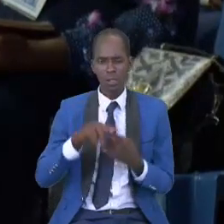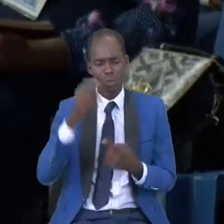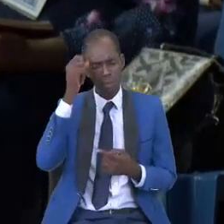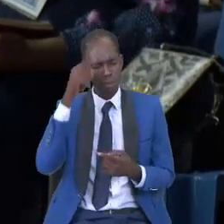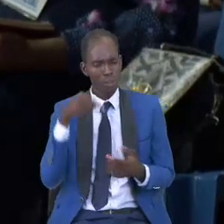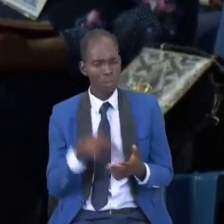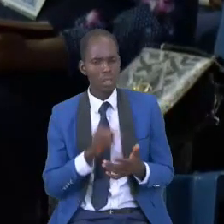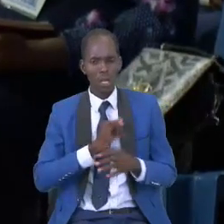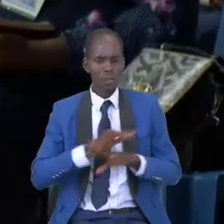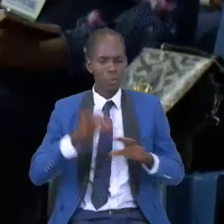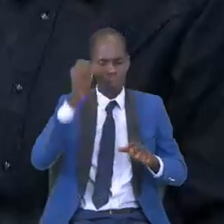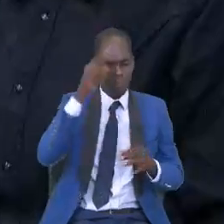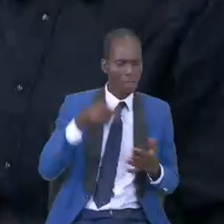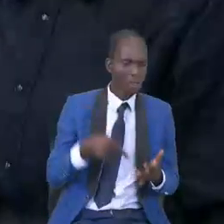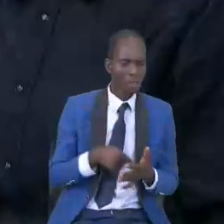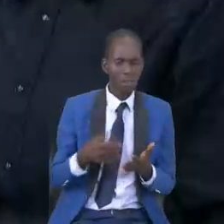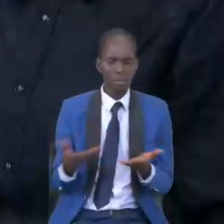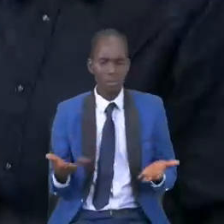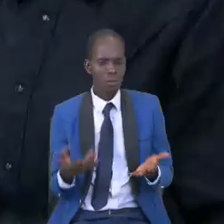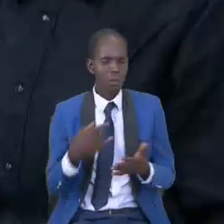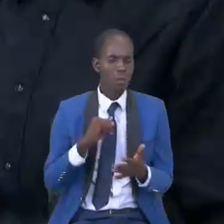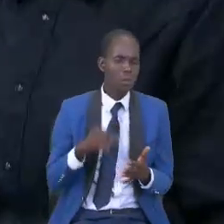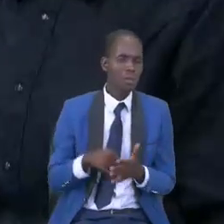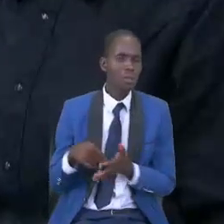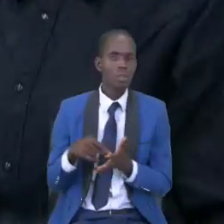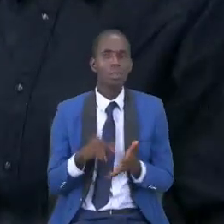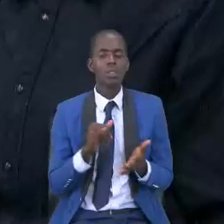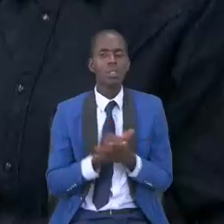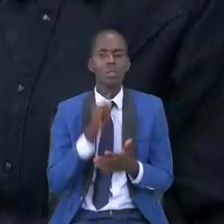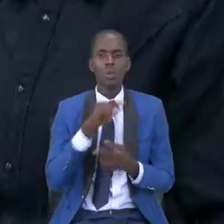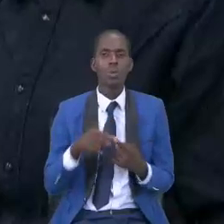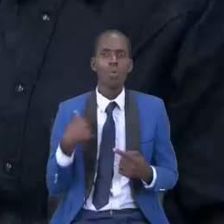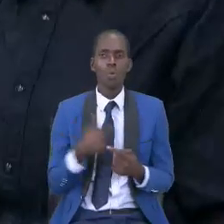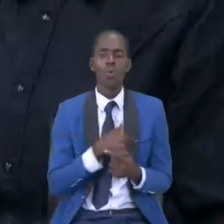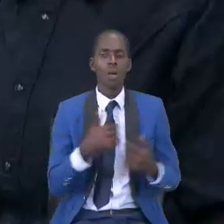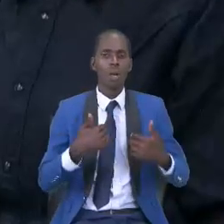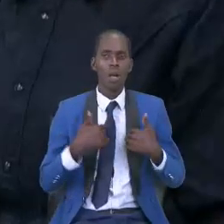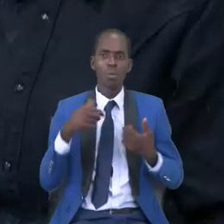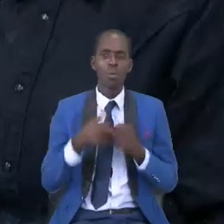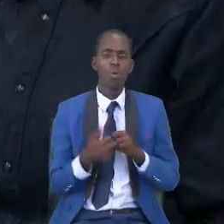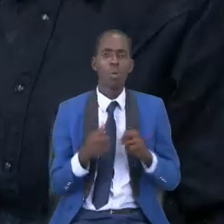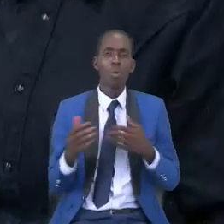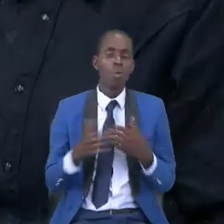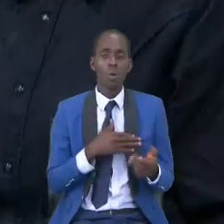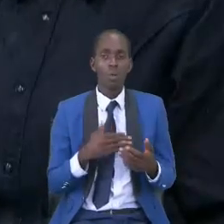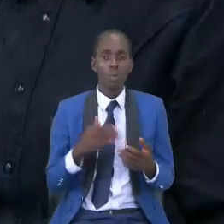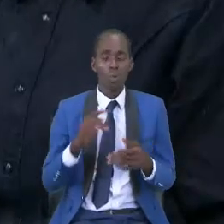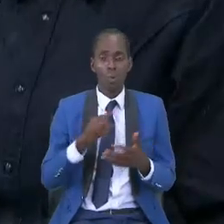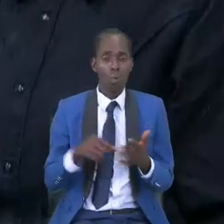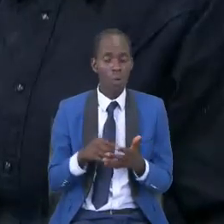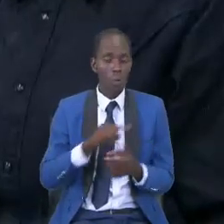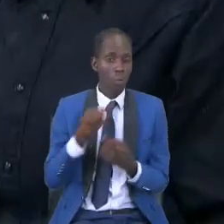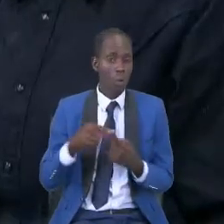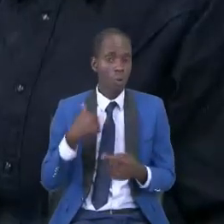we have hypertension. But when we know that whatever is happening, we know know, thou hast done